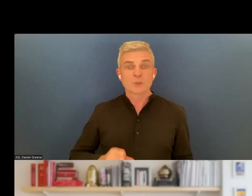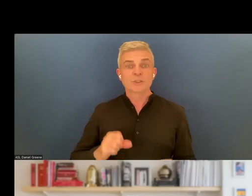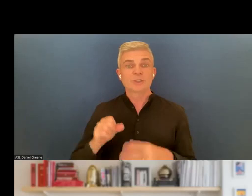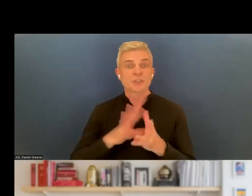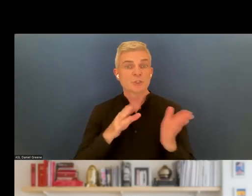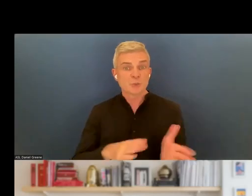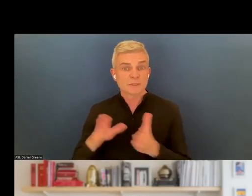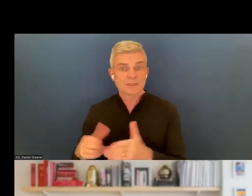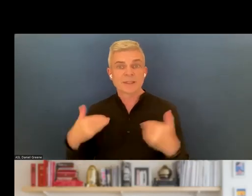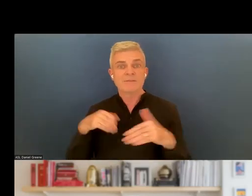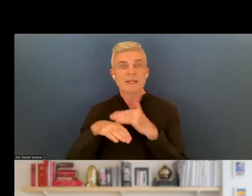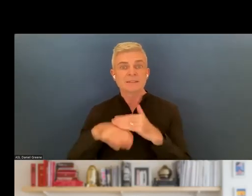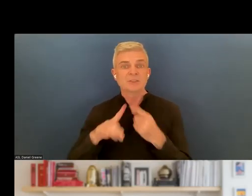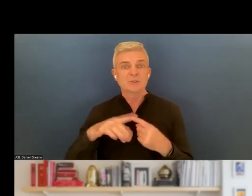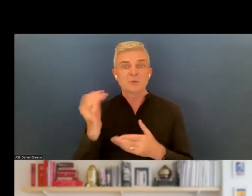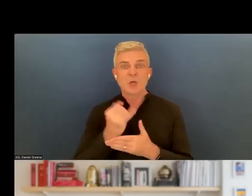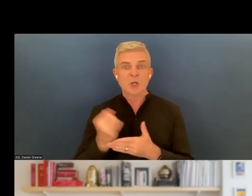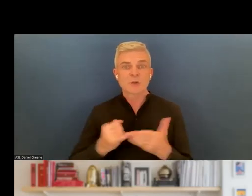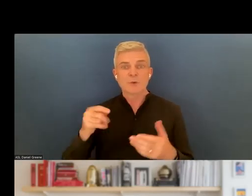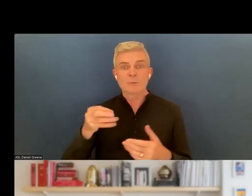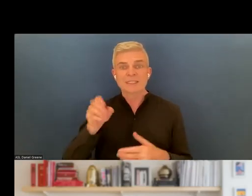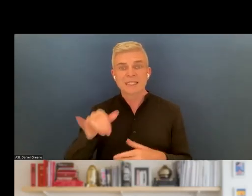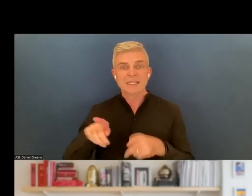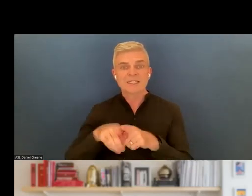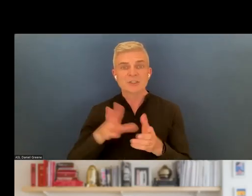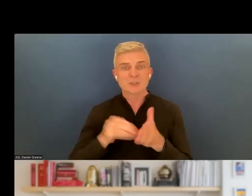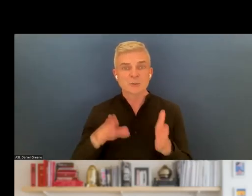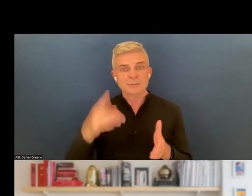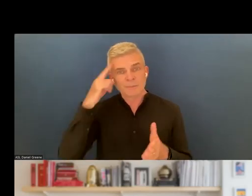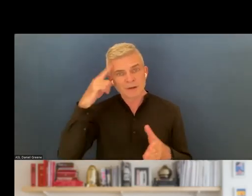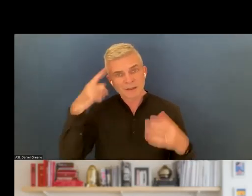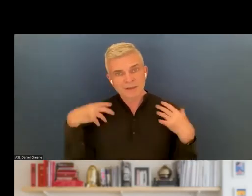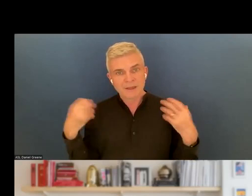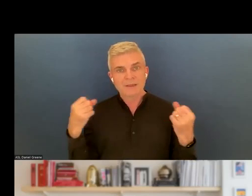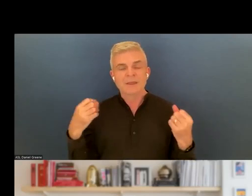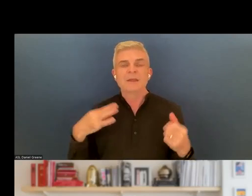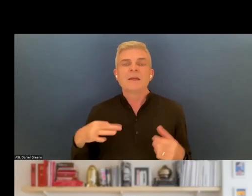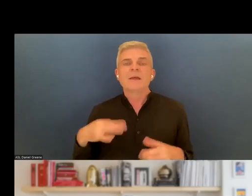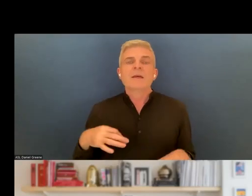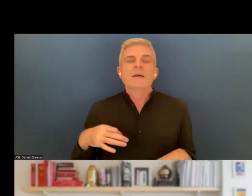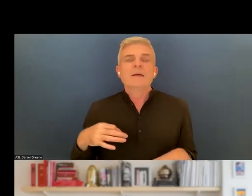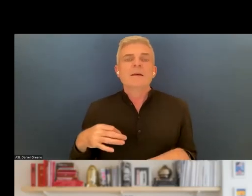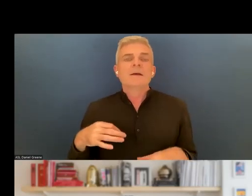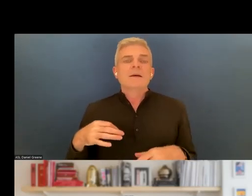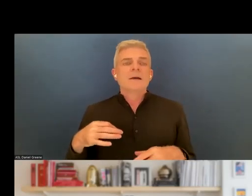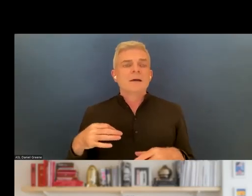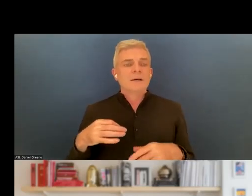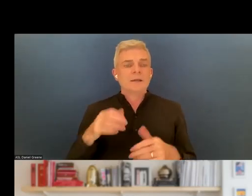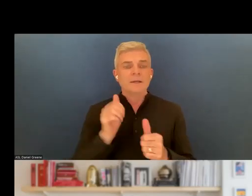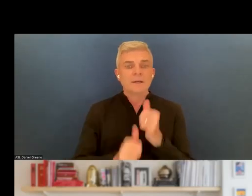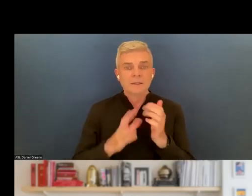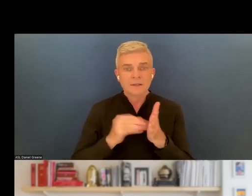have access to Art Pharmacy as a student mental health benefit. So every student on campus can access it through a referral from